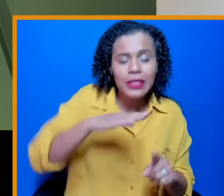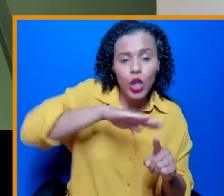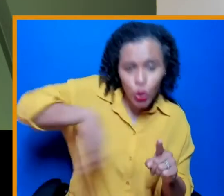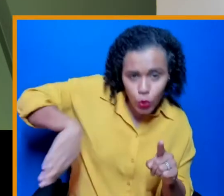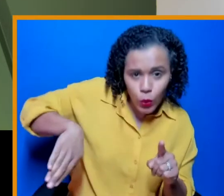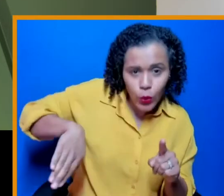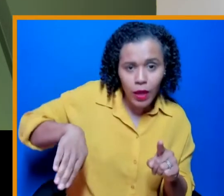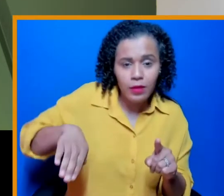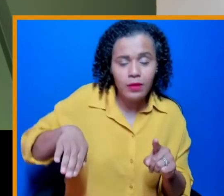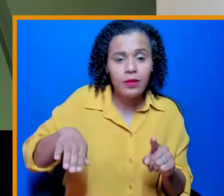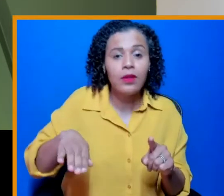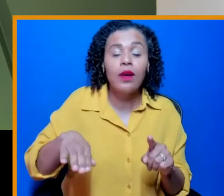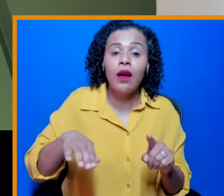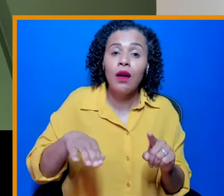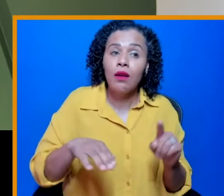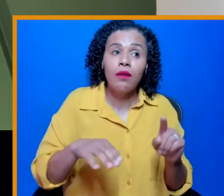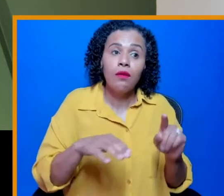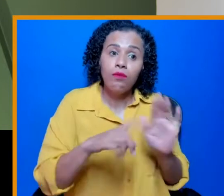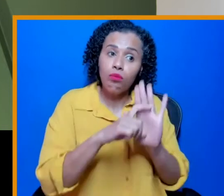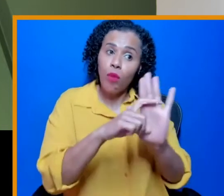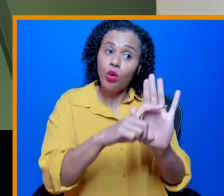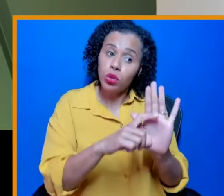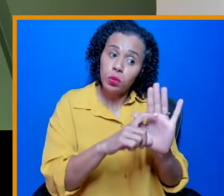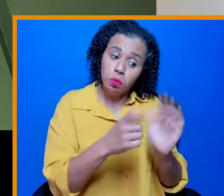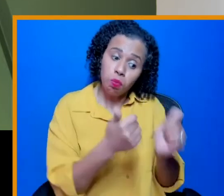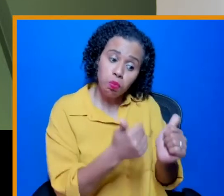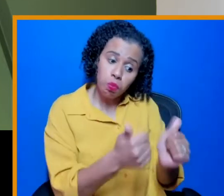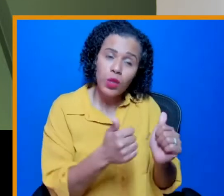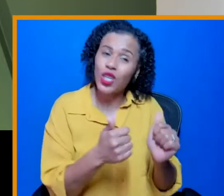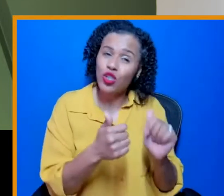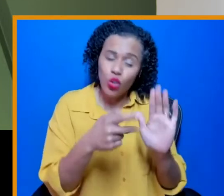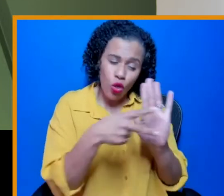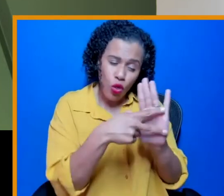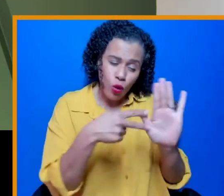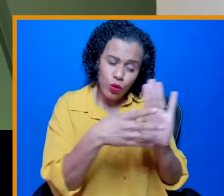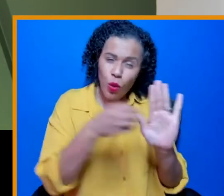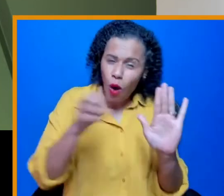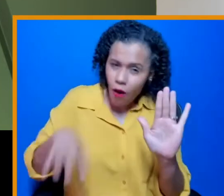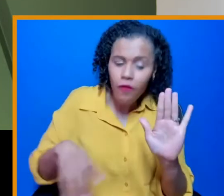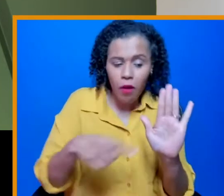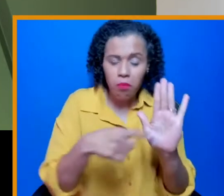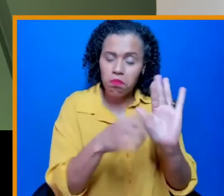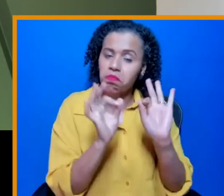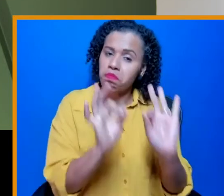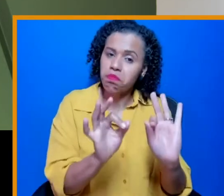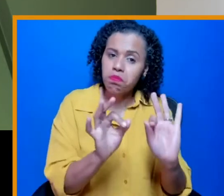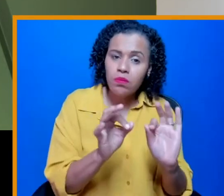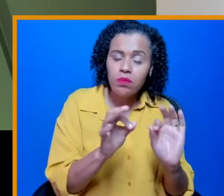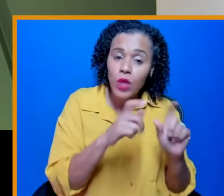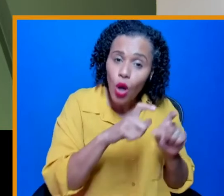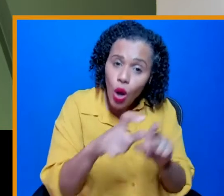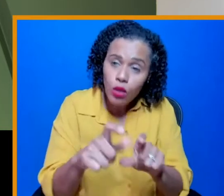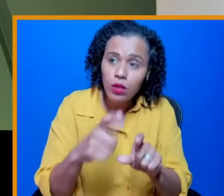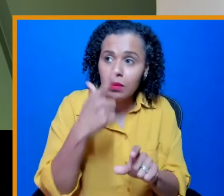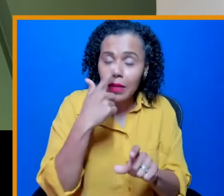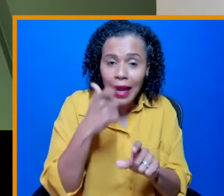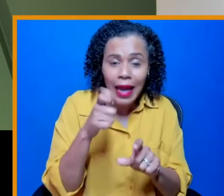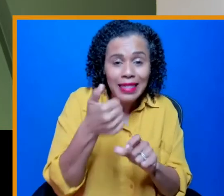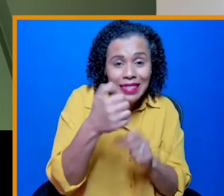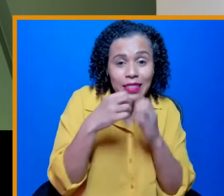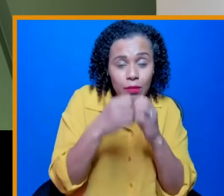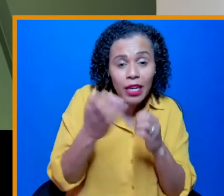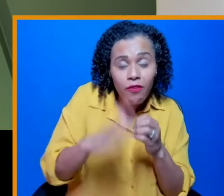motion, and the motion becomes a good progressive proposal. Its key long-term changes raise 6 billion from capital gains tax and